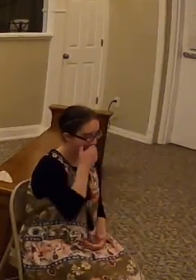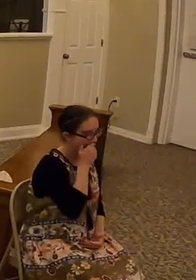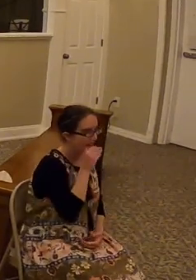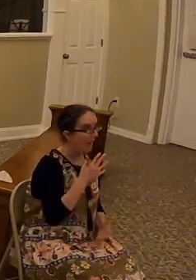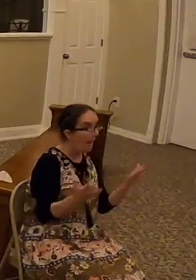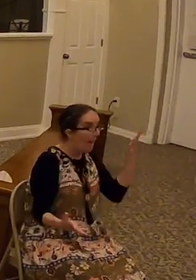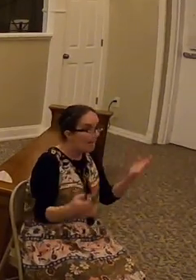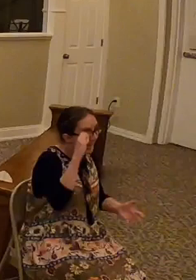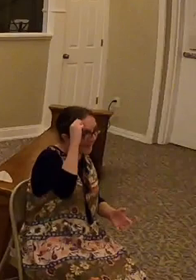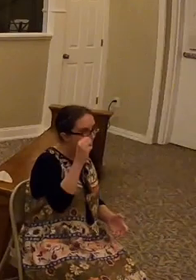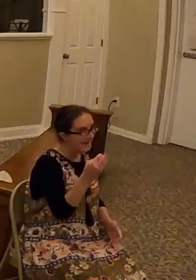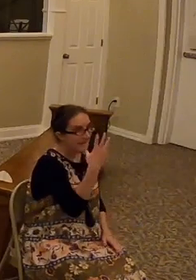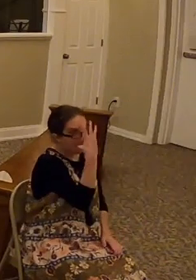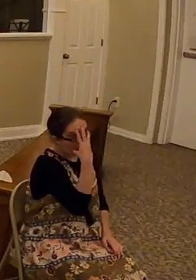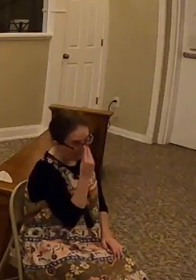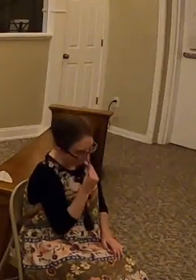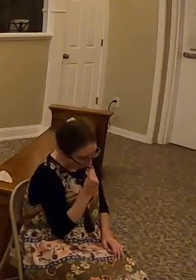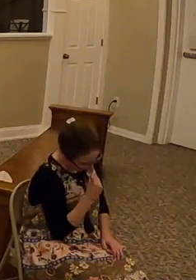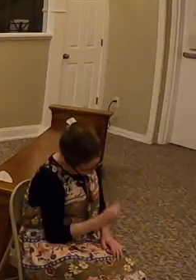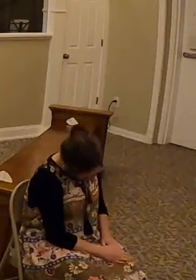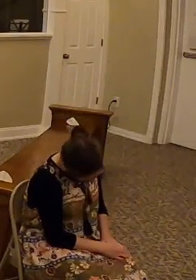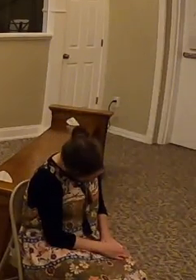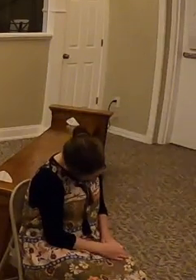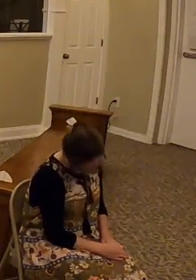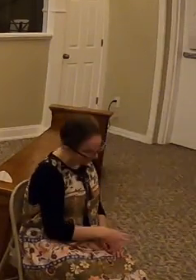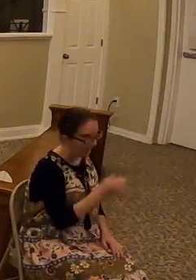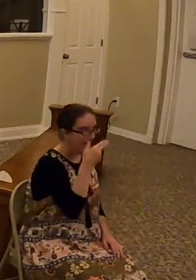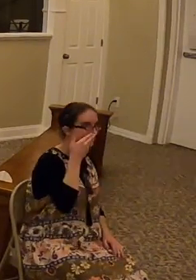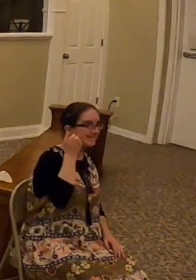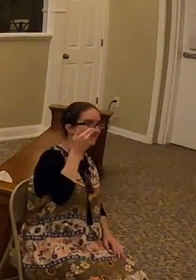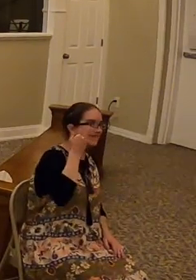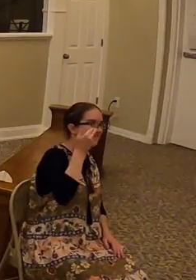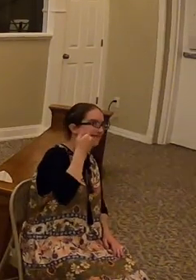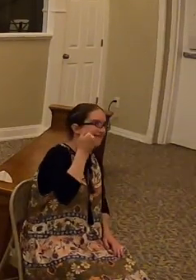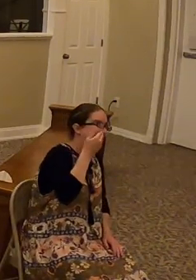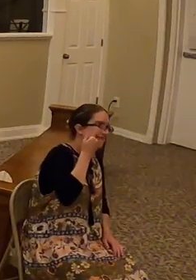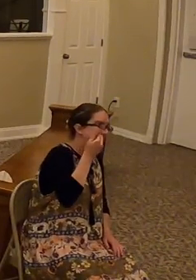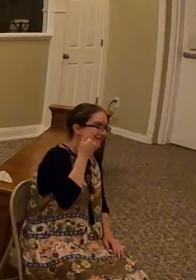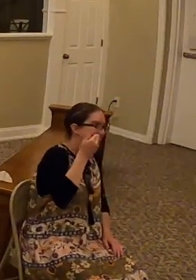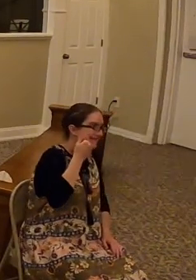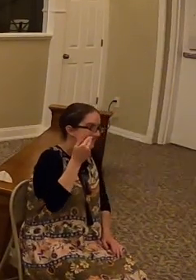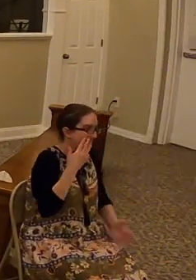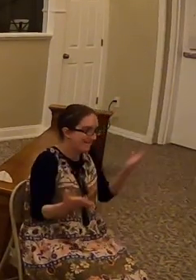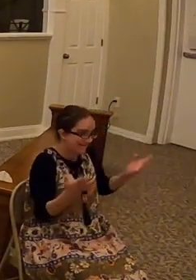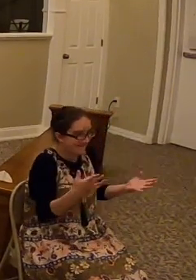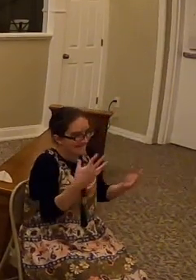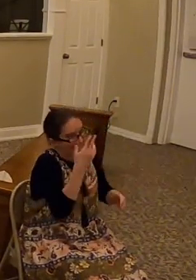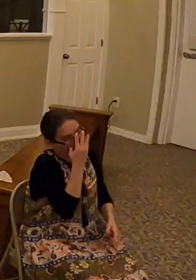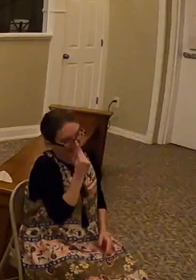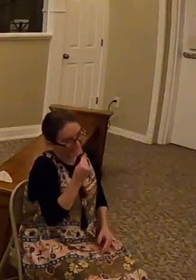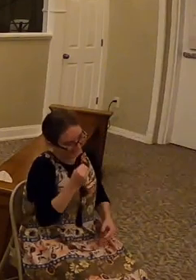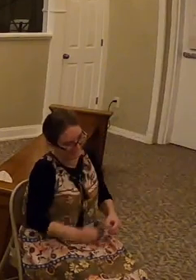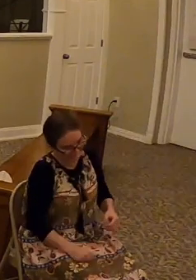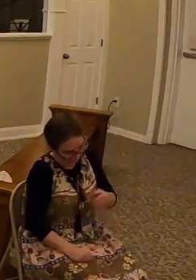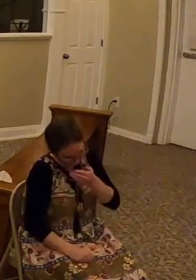you? Maybe he's taking a nap. I can just hear him cackle. Maybe he's taking a nap.